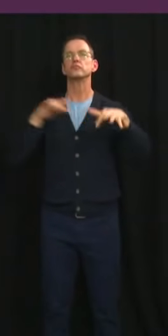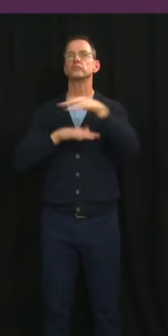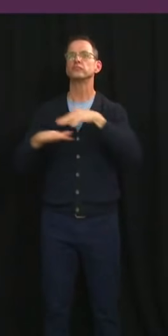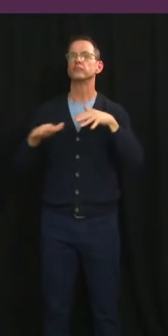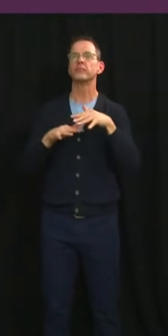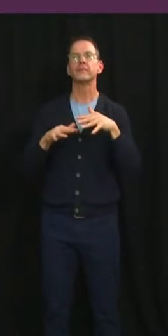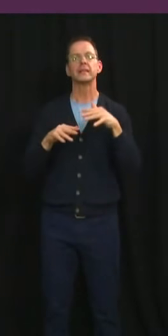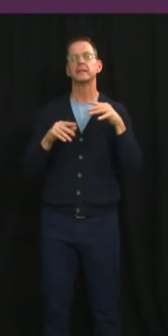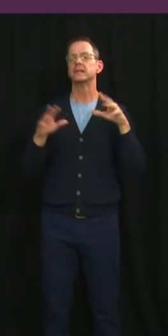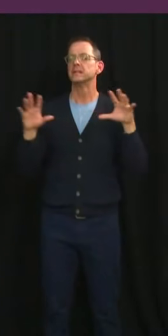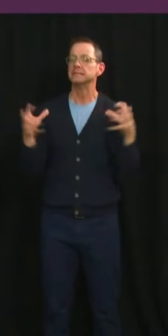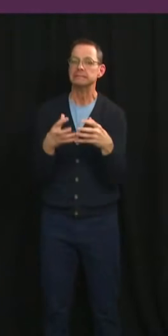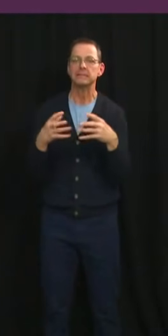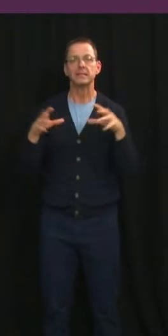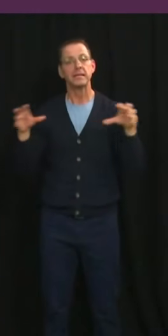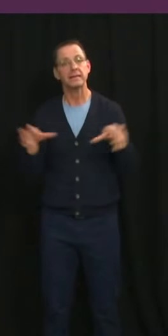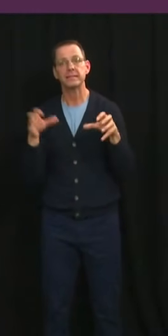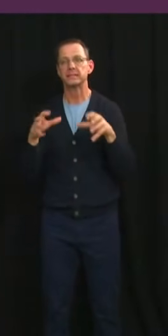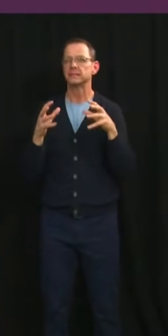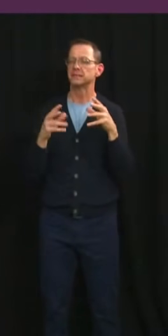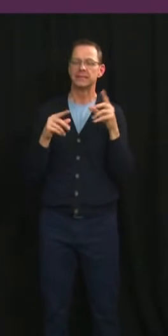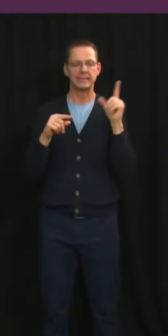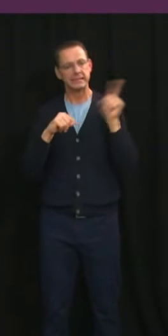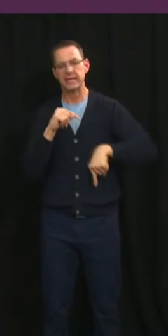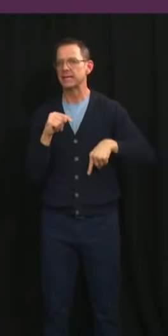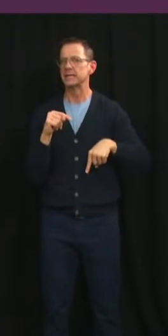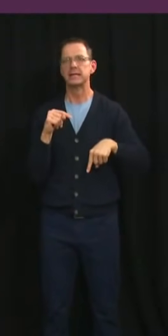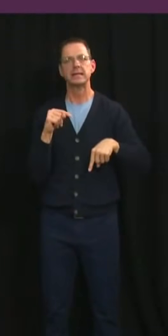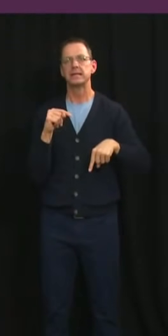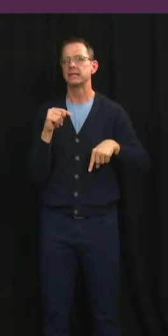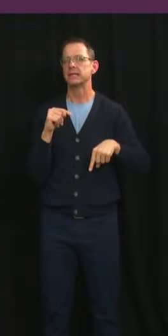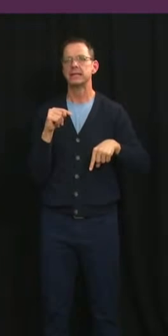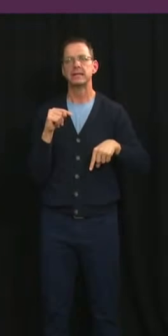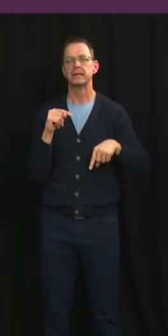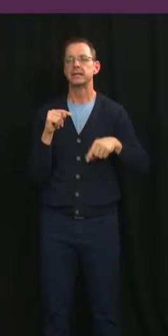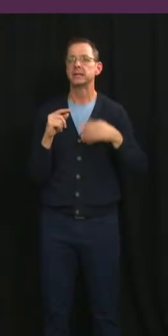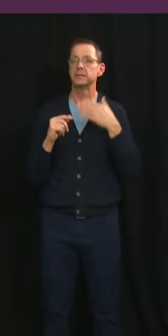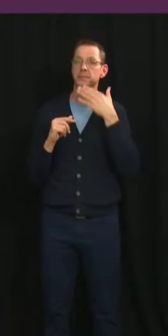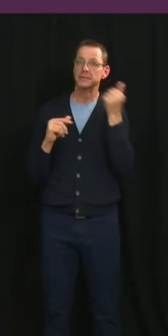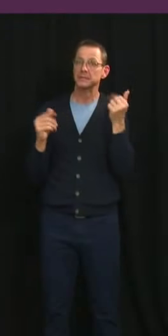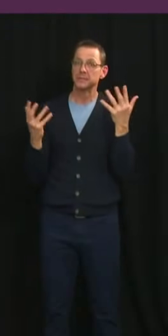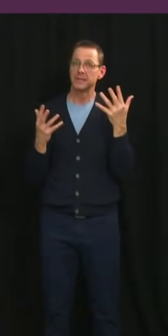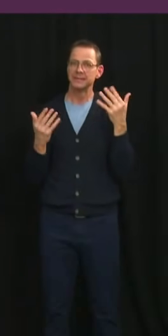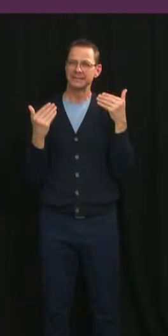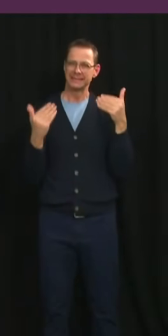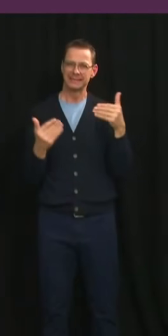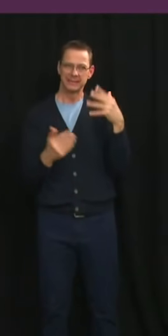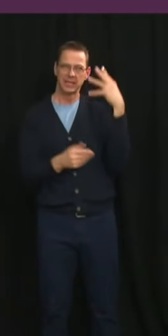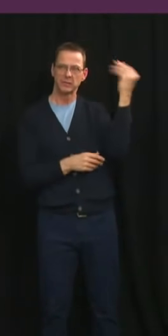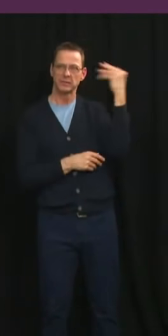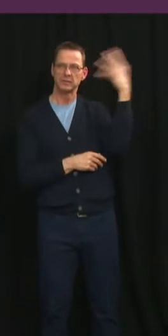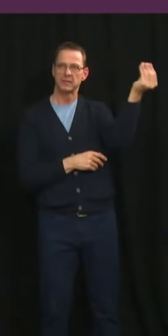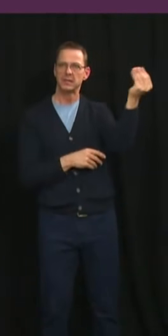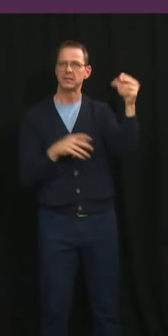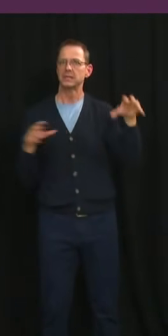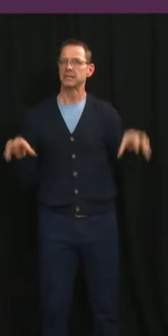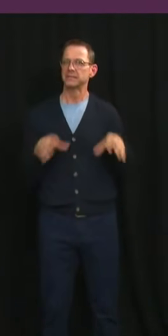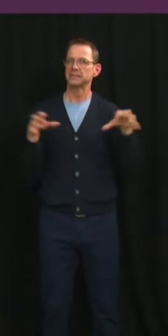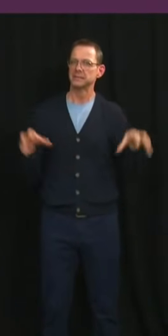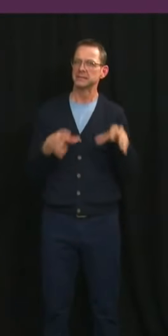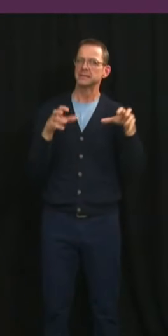Outdoor physical activity remains a great option for folks, especially with the nice spring weather that we're now experiencing here in